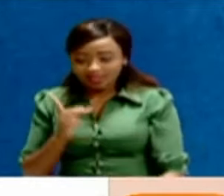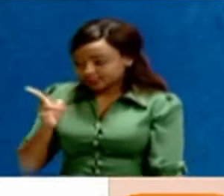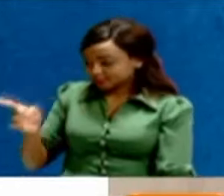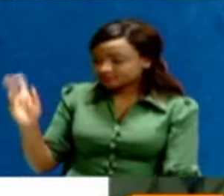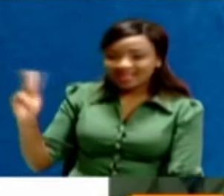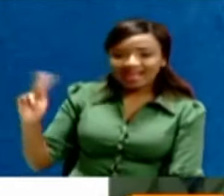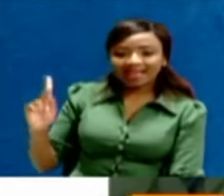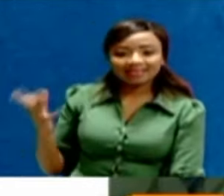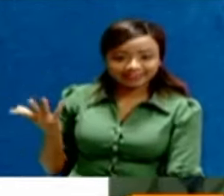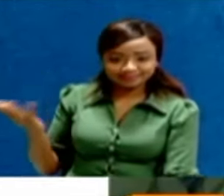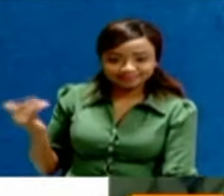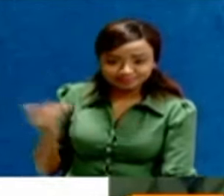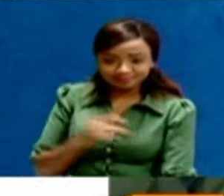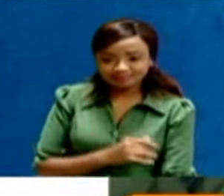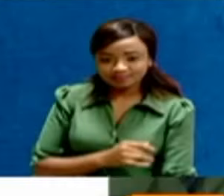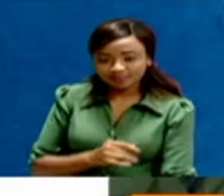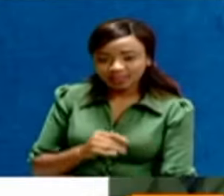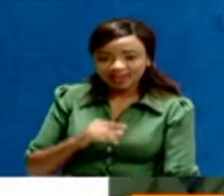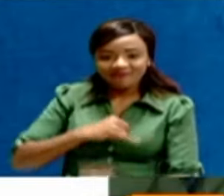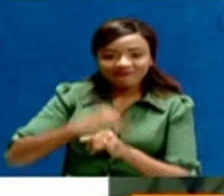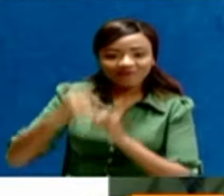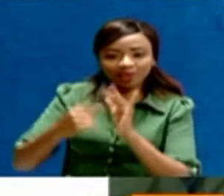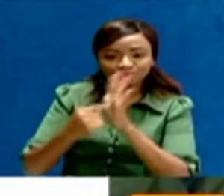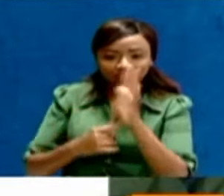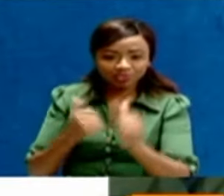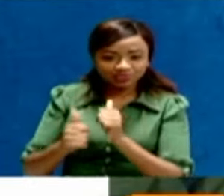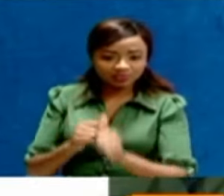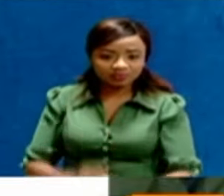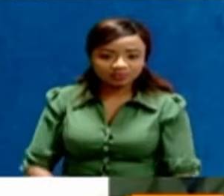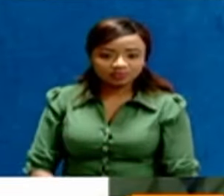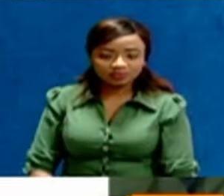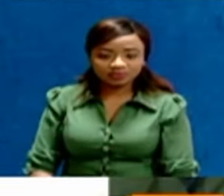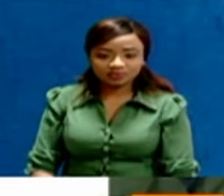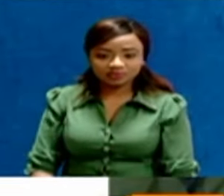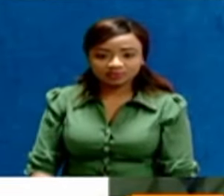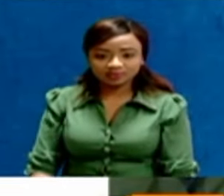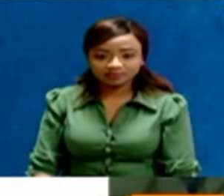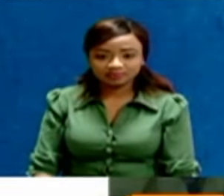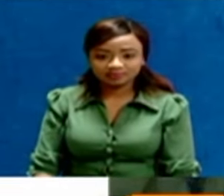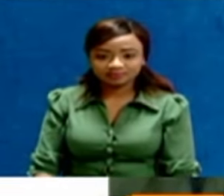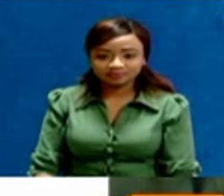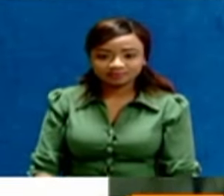Kang'ata, even as you give us your final word. Briefly, please.